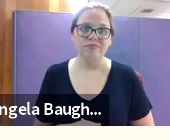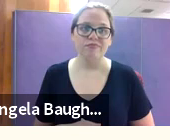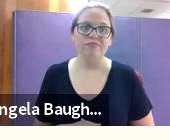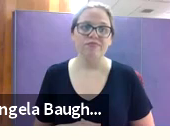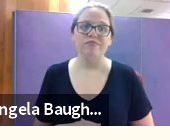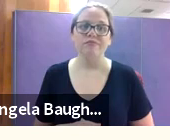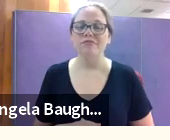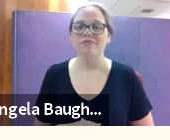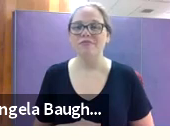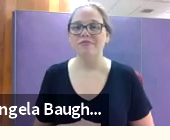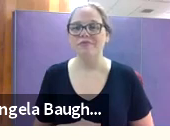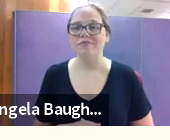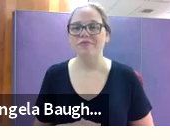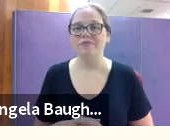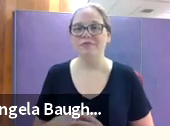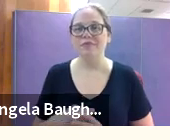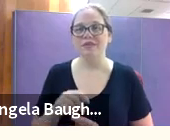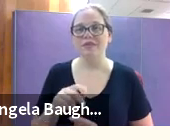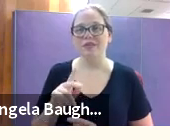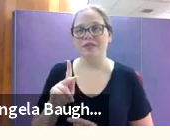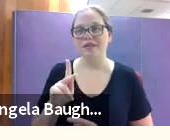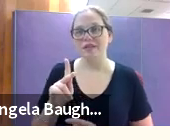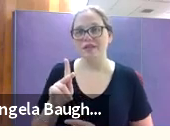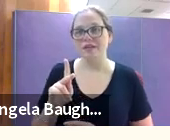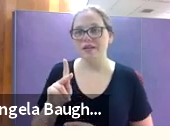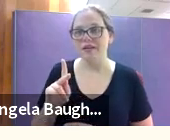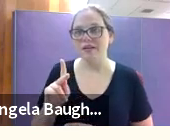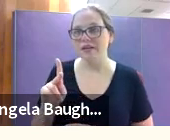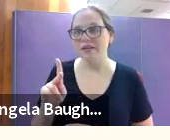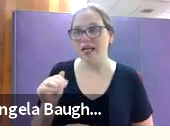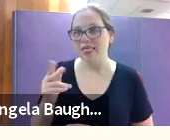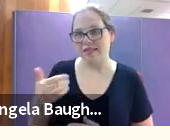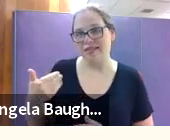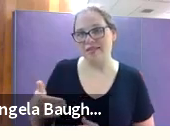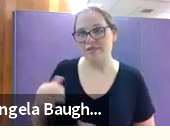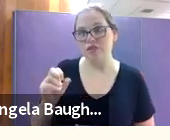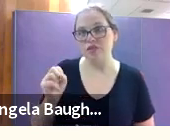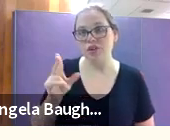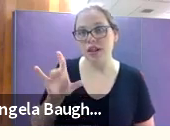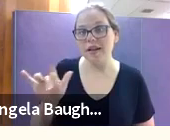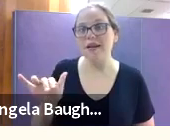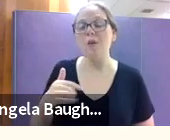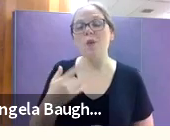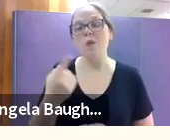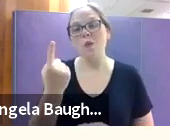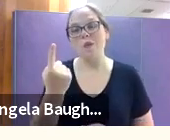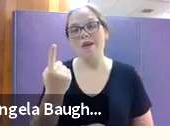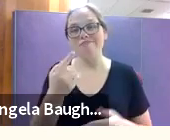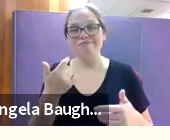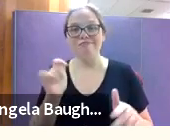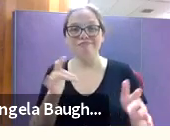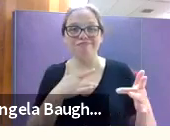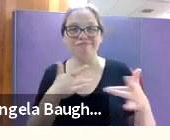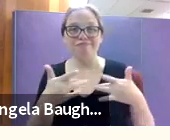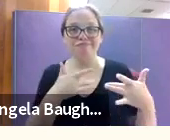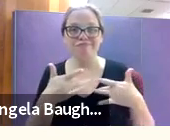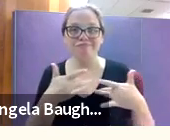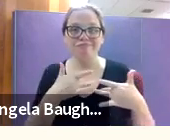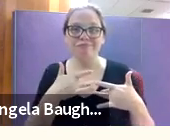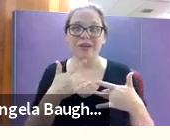So Kathy, this is Shirley. Appreciate those thoughts. I would say to you that, one of the big concerns that we have from